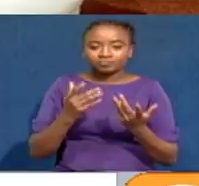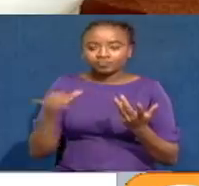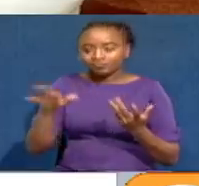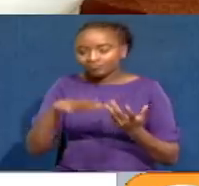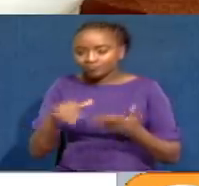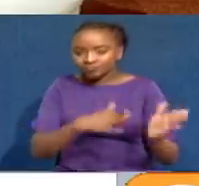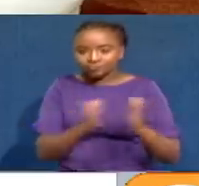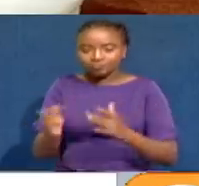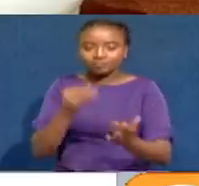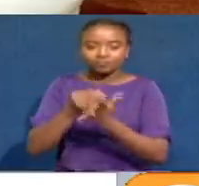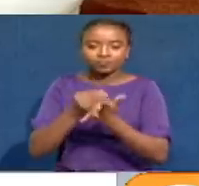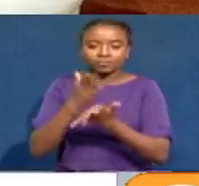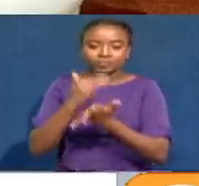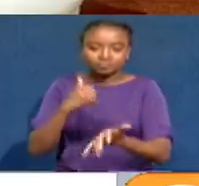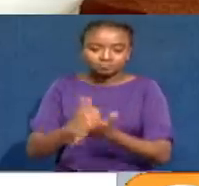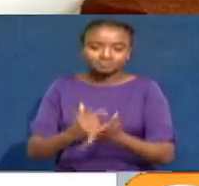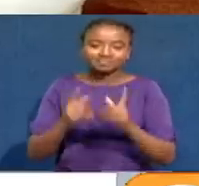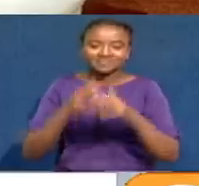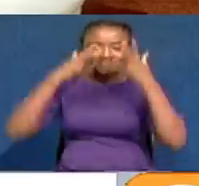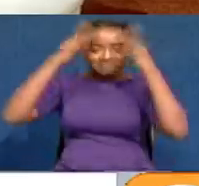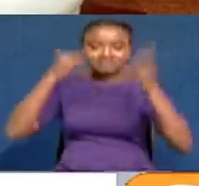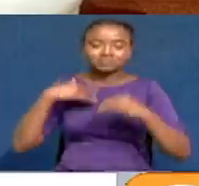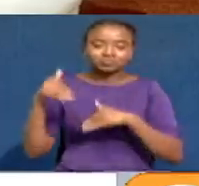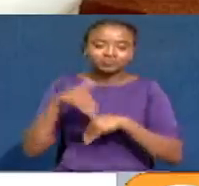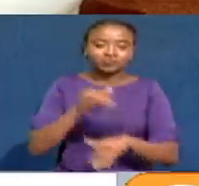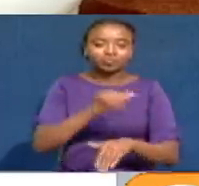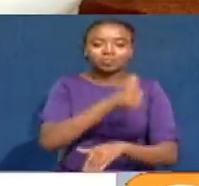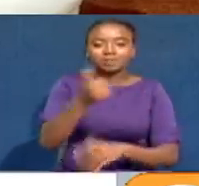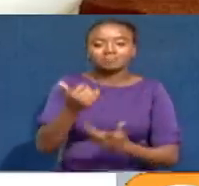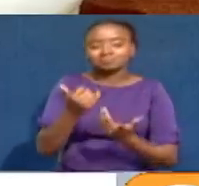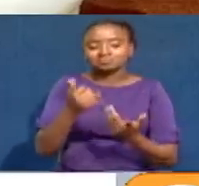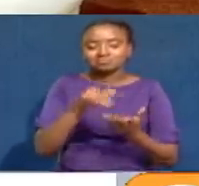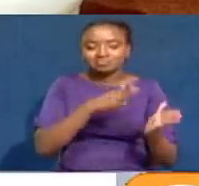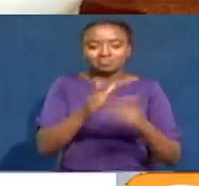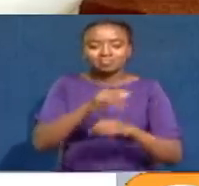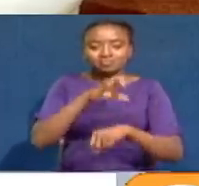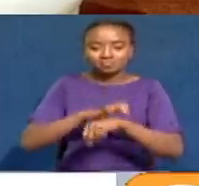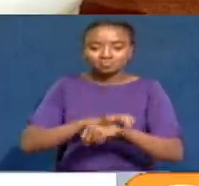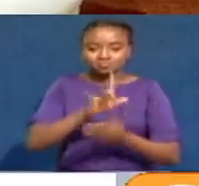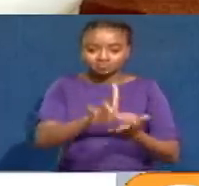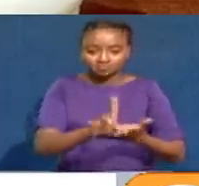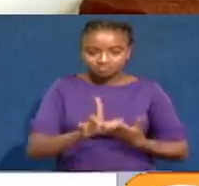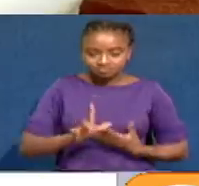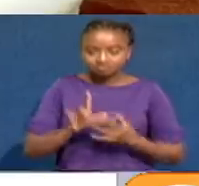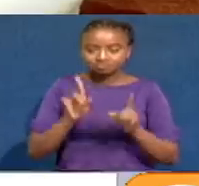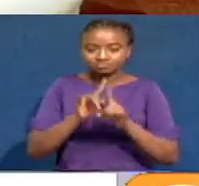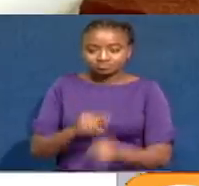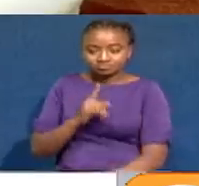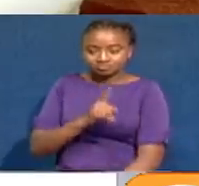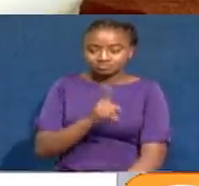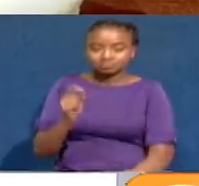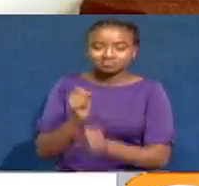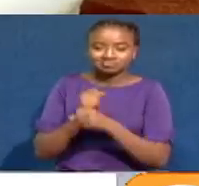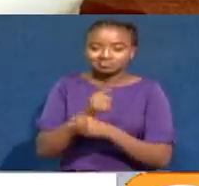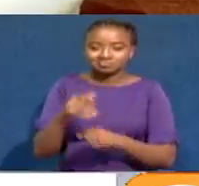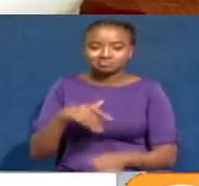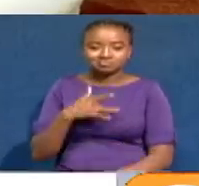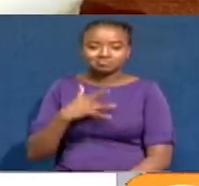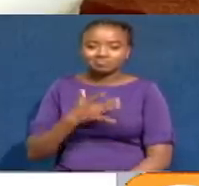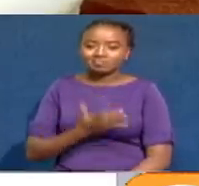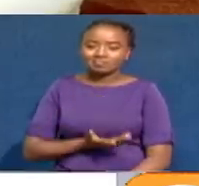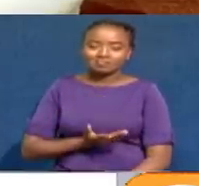fallen prey to other predatory lenders. And therefore, that kind of dejection has generated the apathy that we